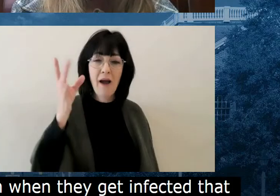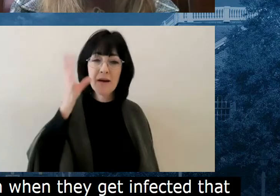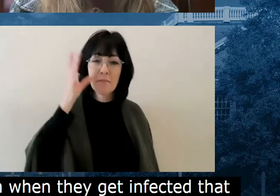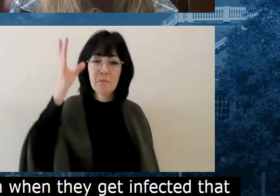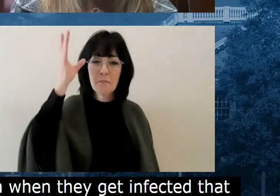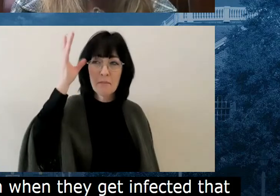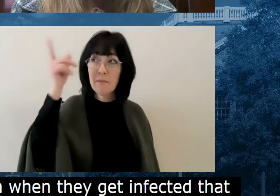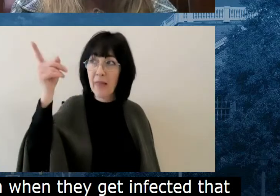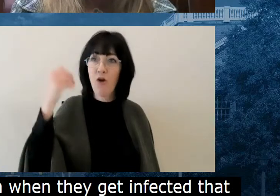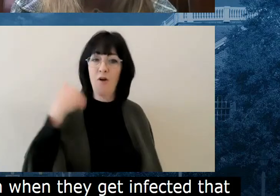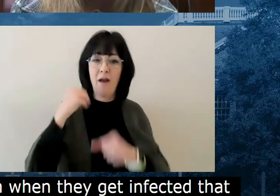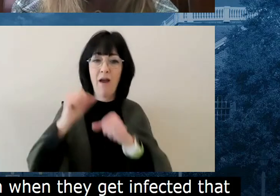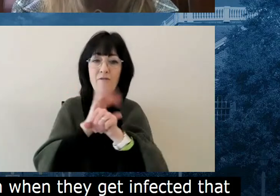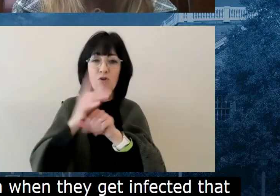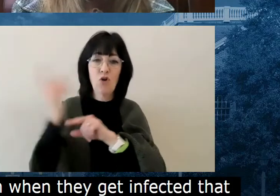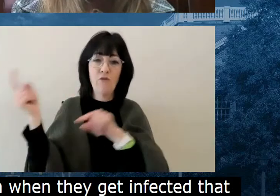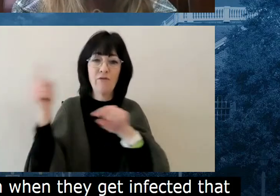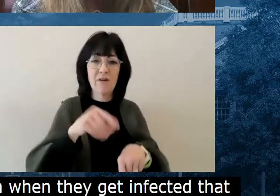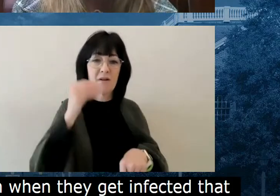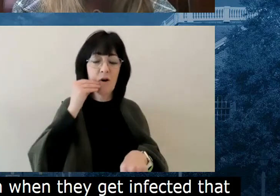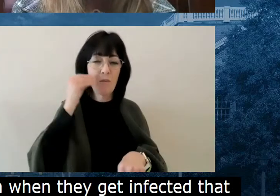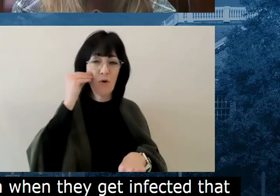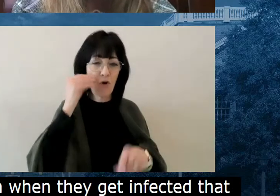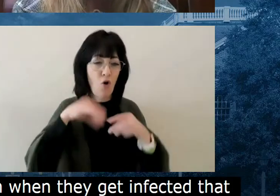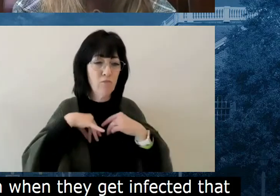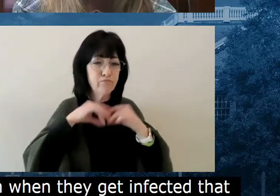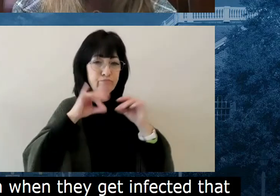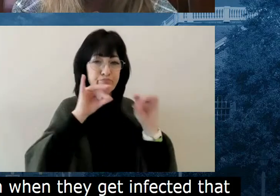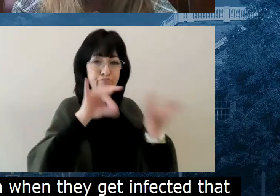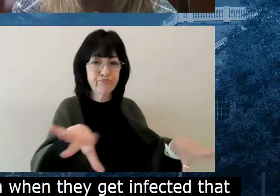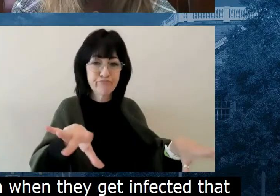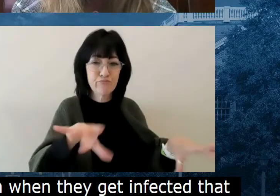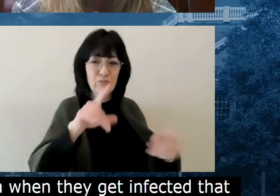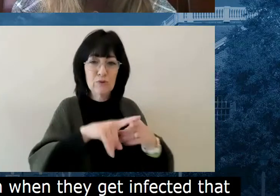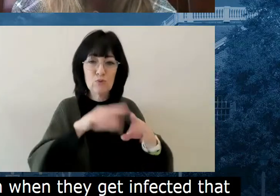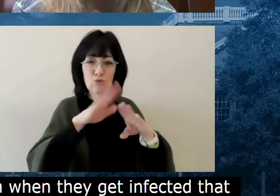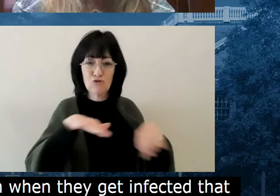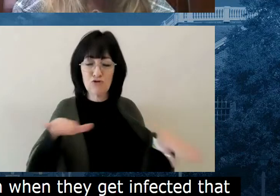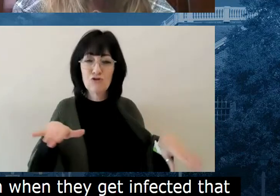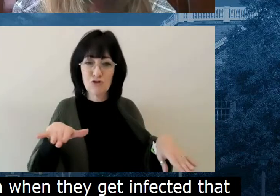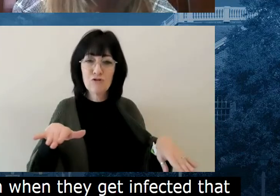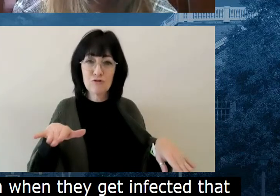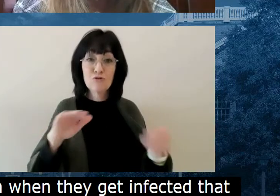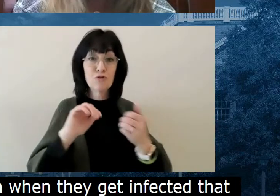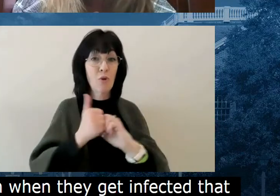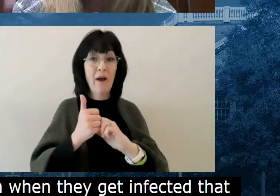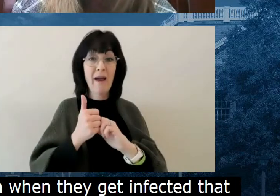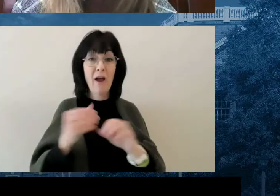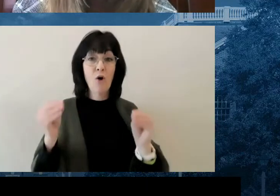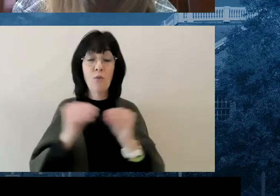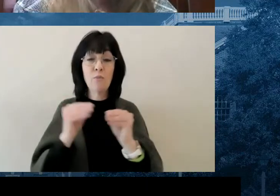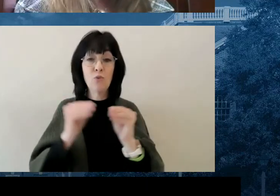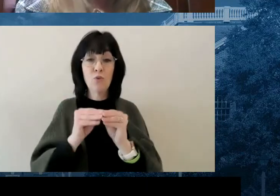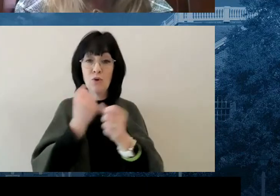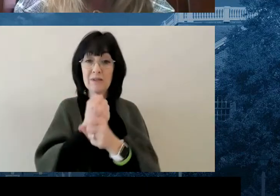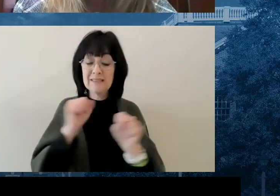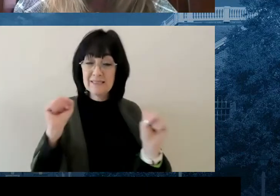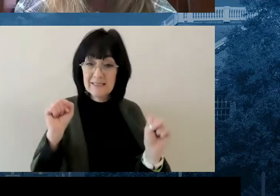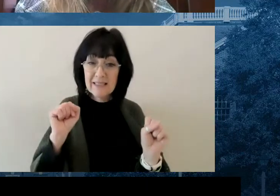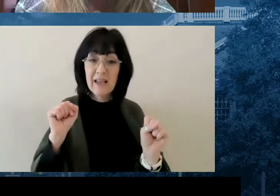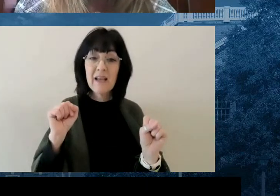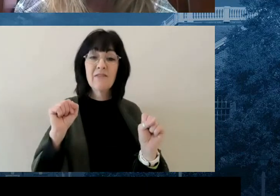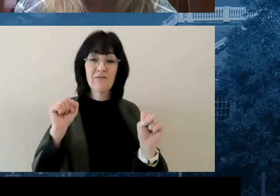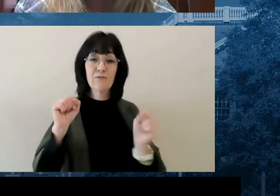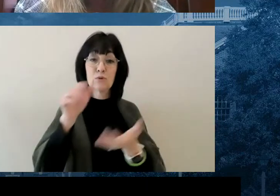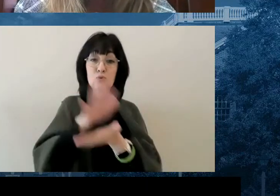So two of the best ways we can make our schools safer and we got to get our